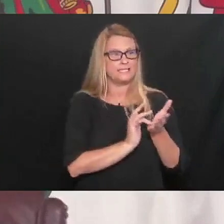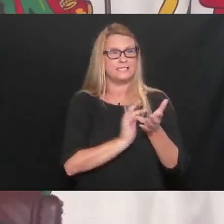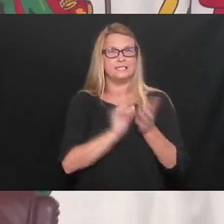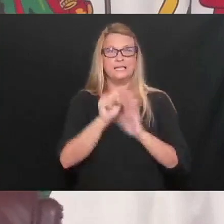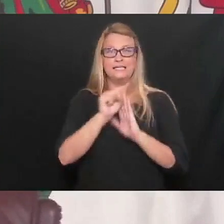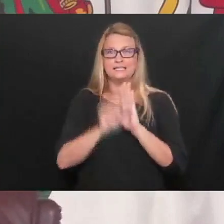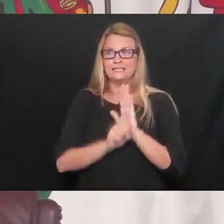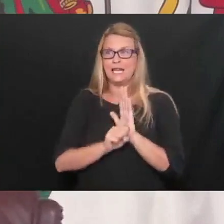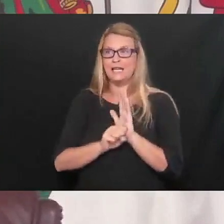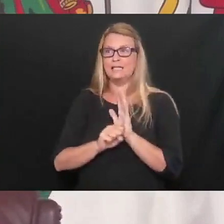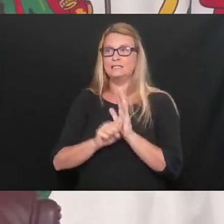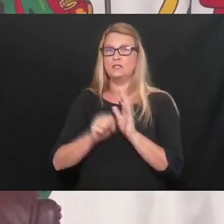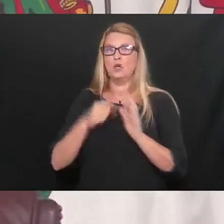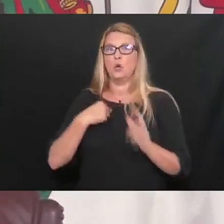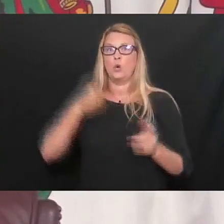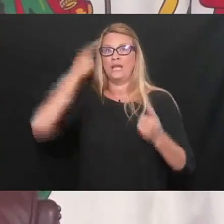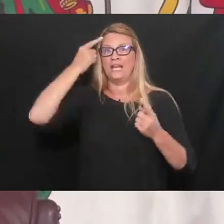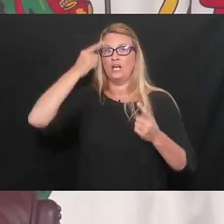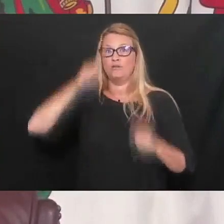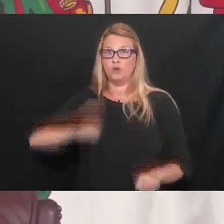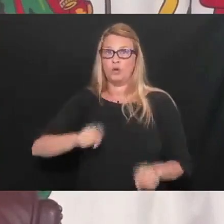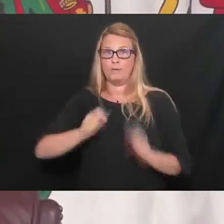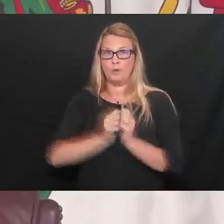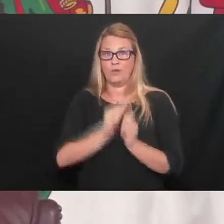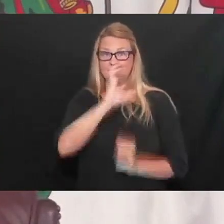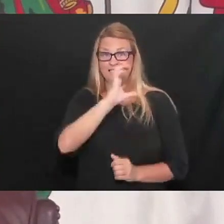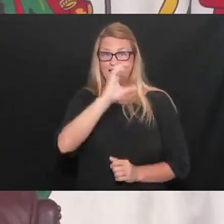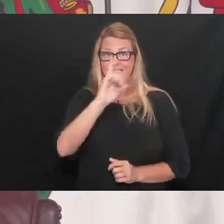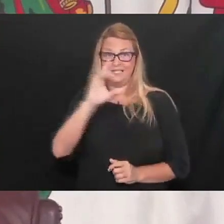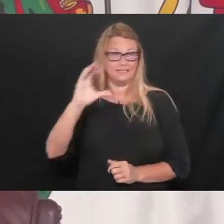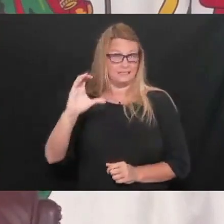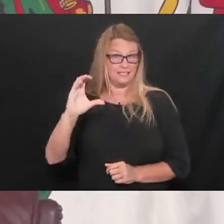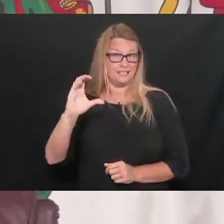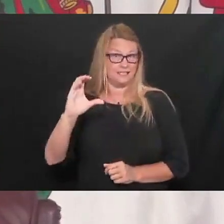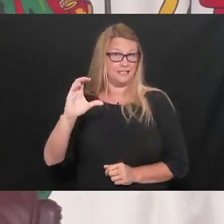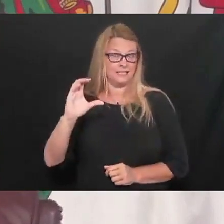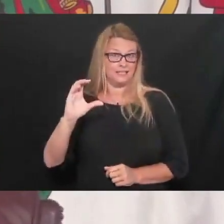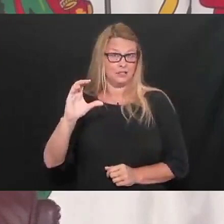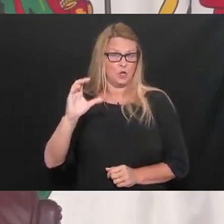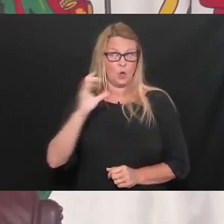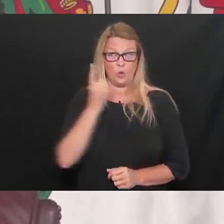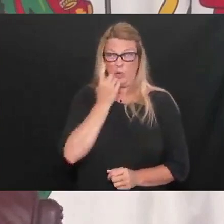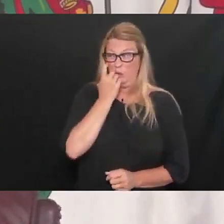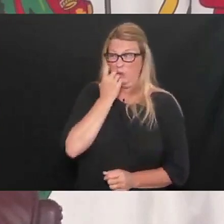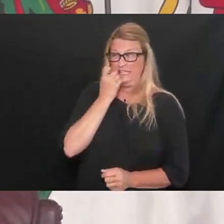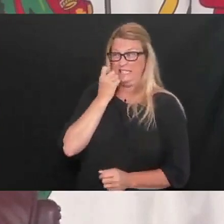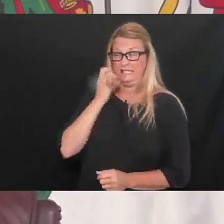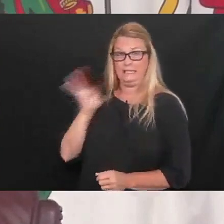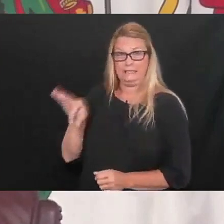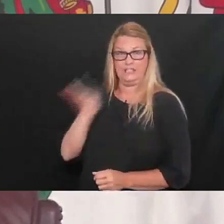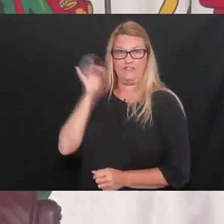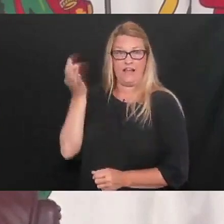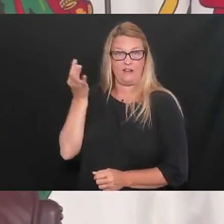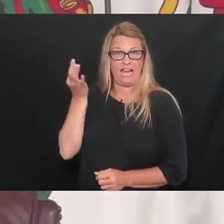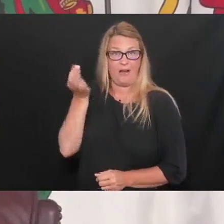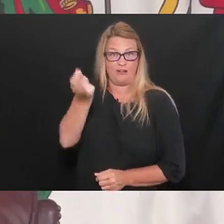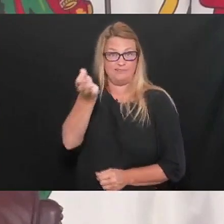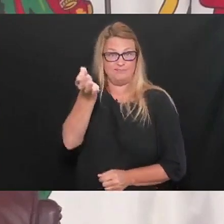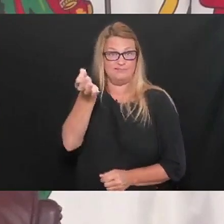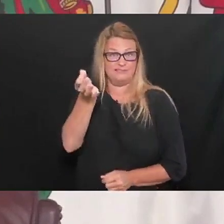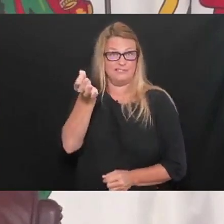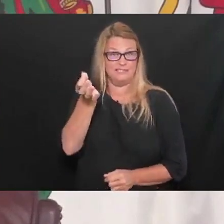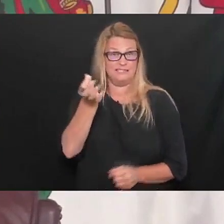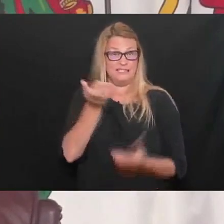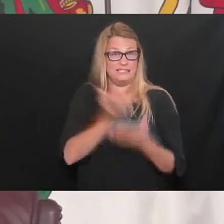this agreement with the CDC. We just really and truly have found out more details about that, and they've just come out in